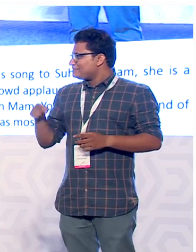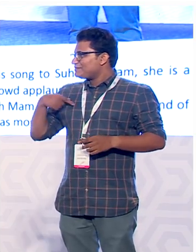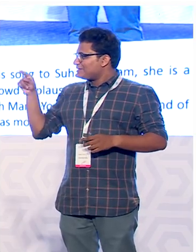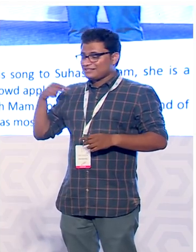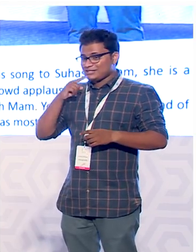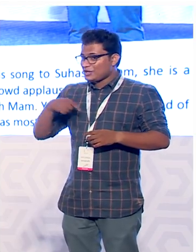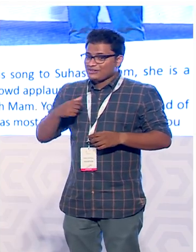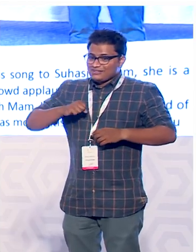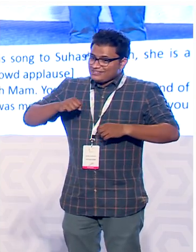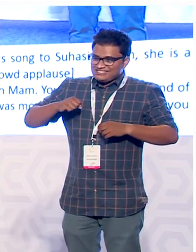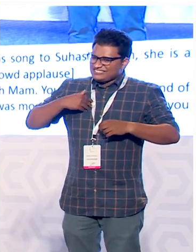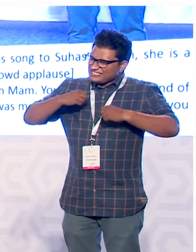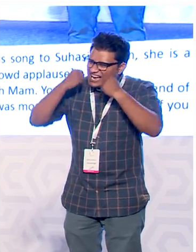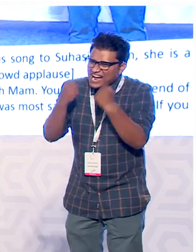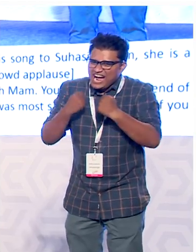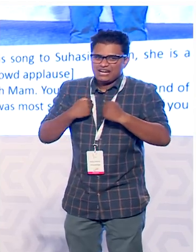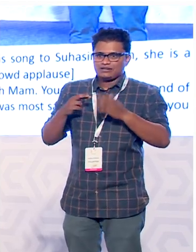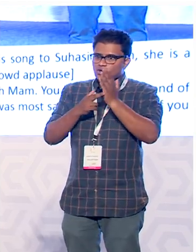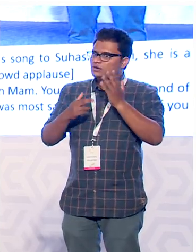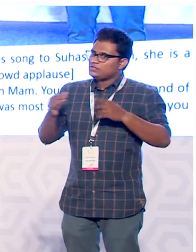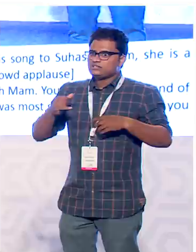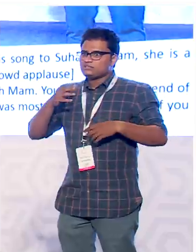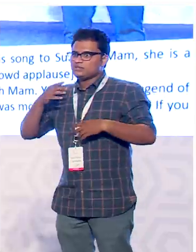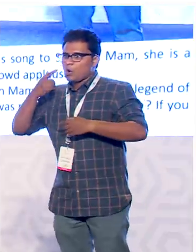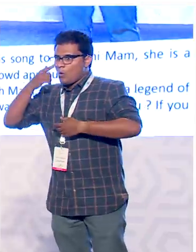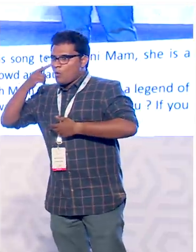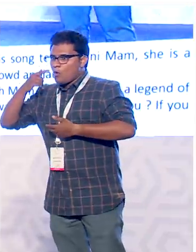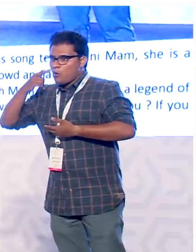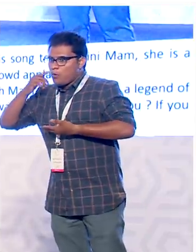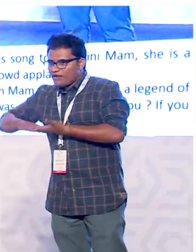yeah. I think the most difficult role is being a wife and a mother.